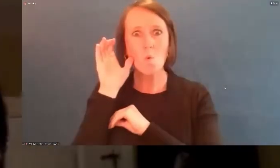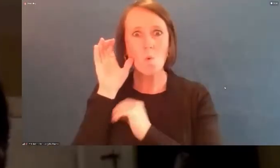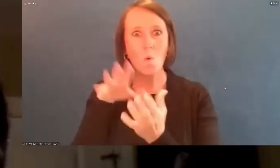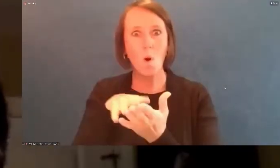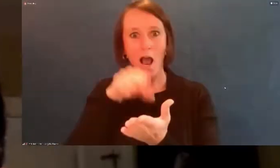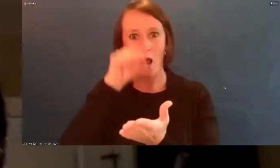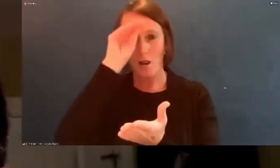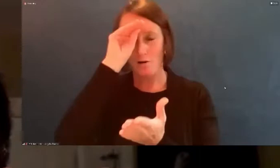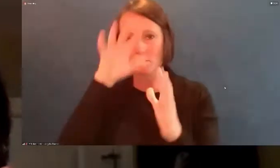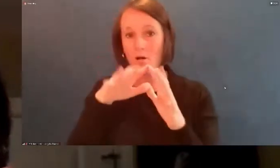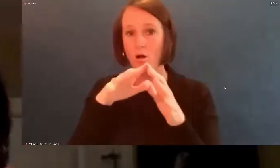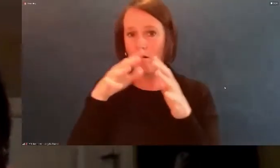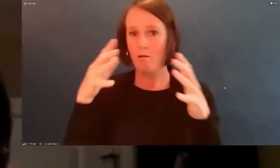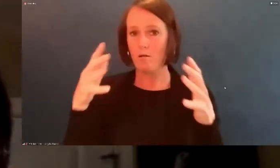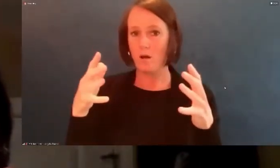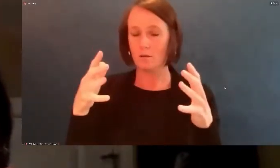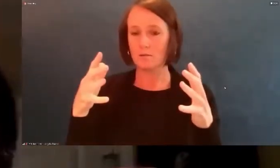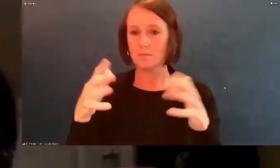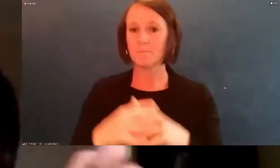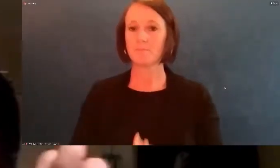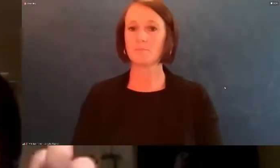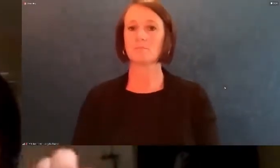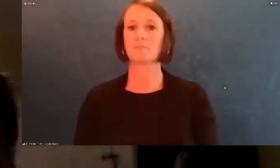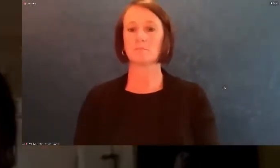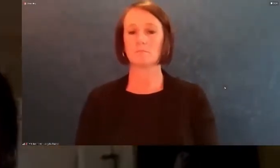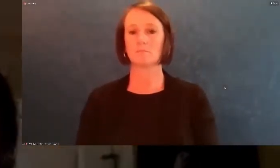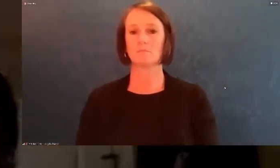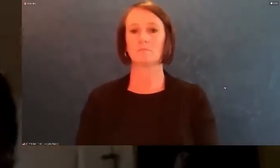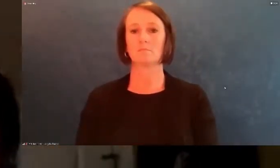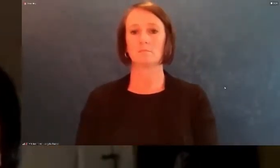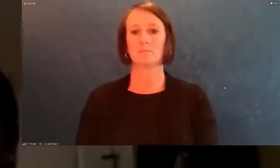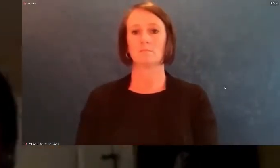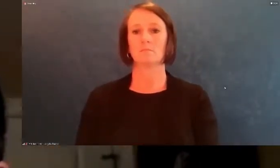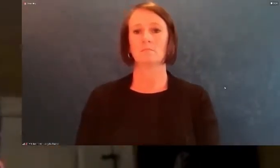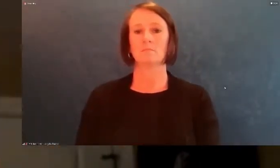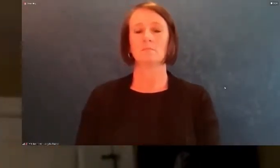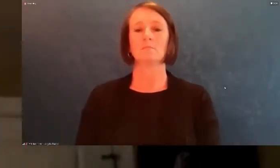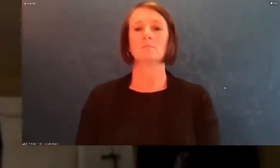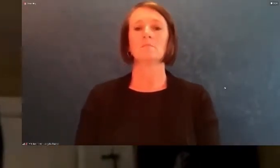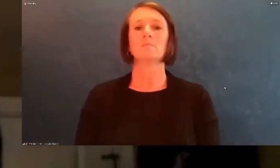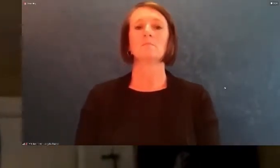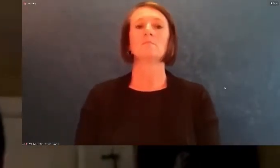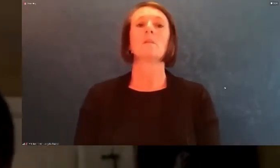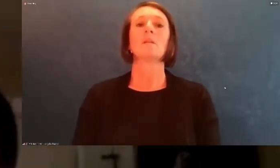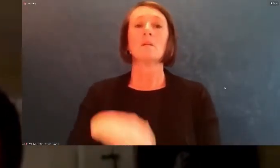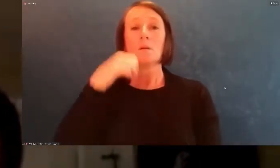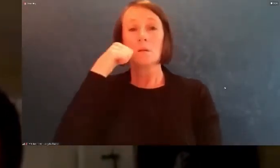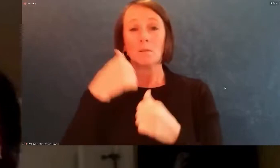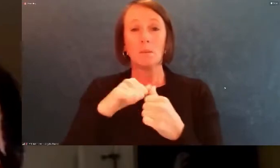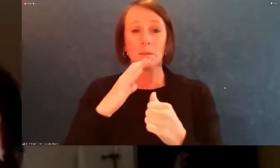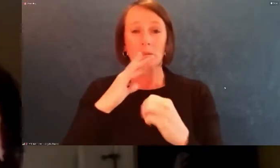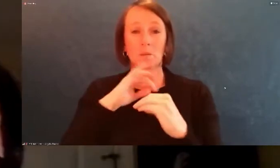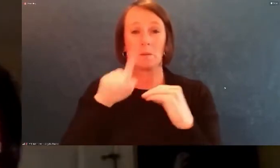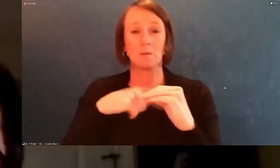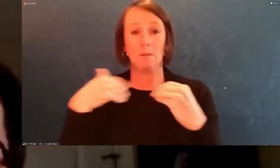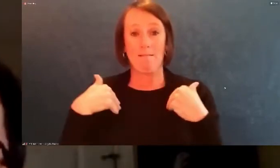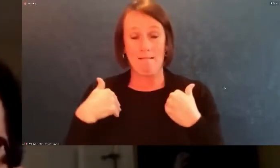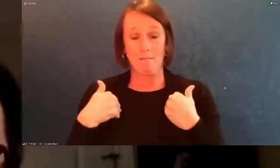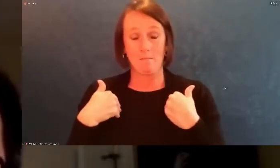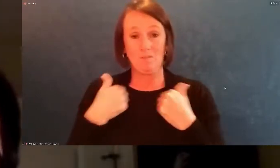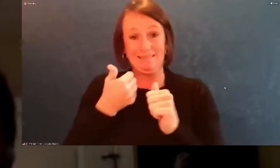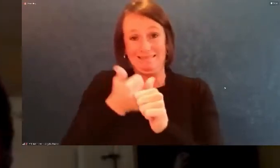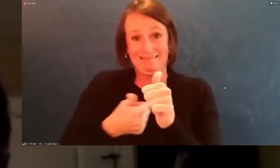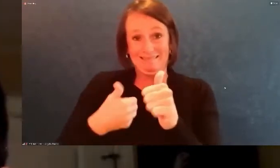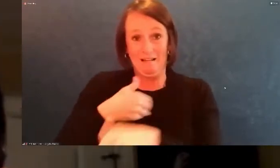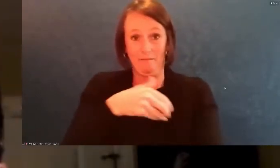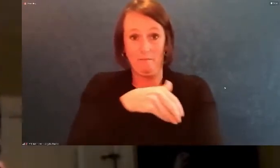share with you some of the teachings I've been given about the power of each animal. So after I heard that a